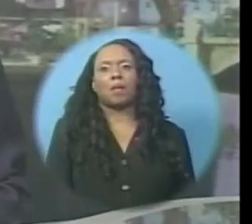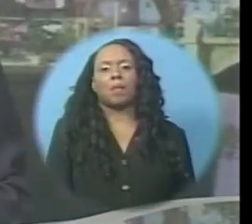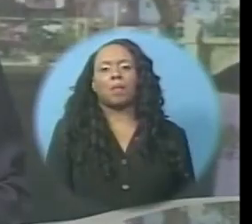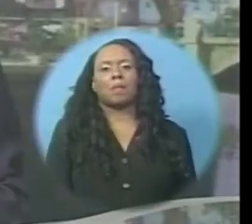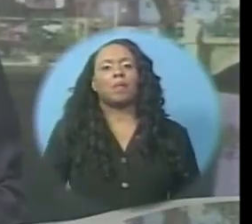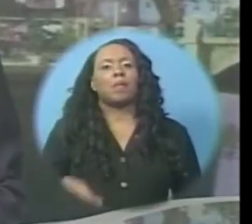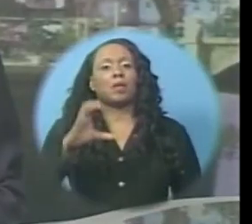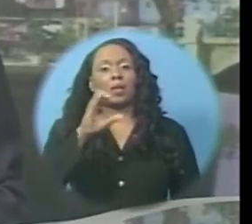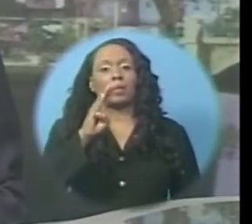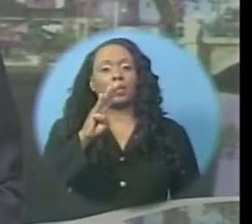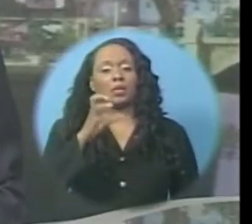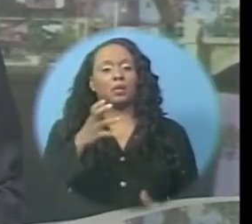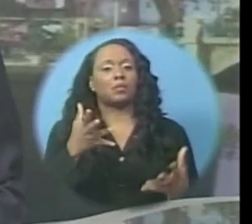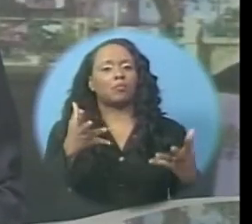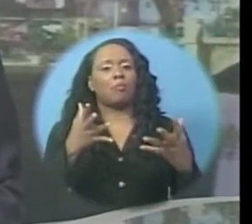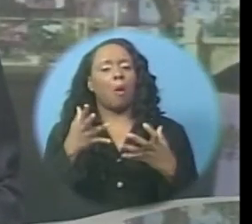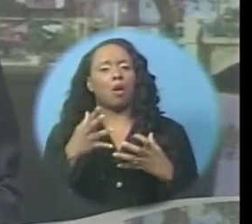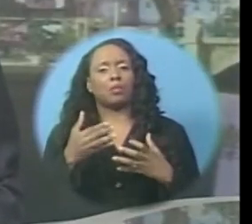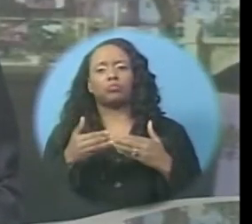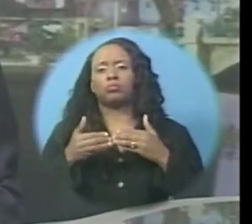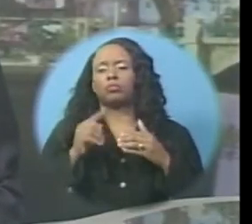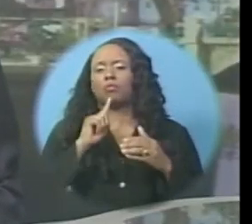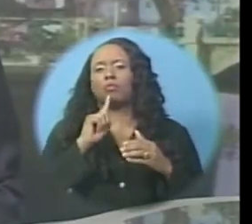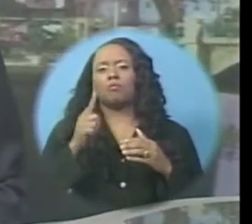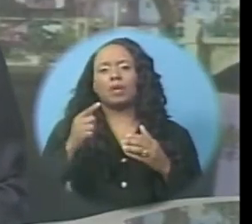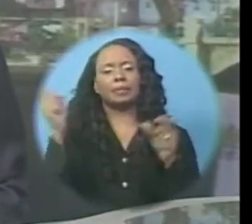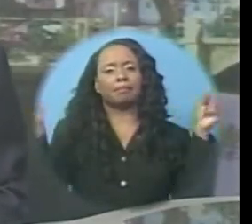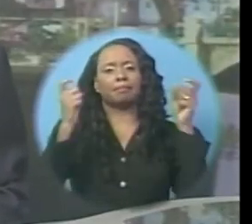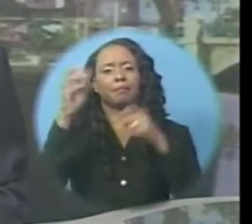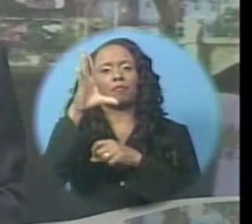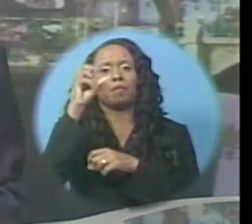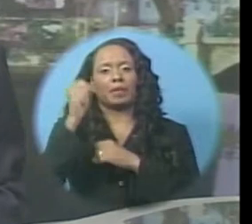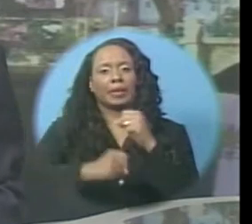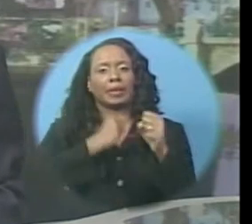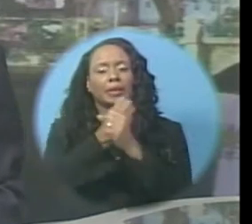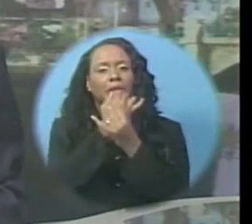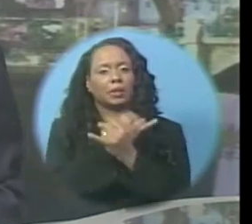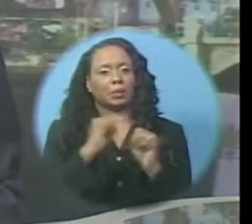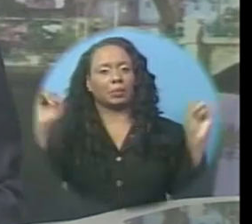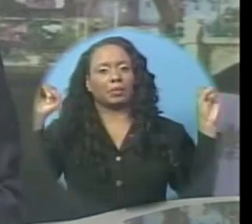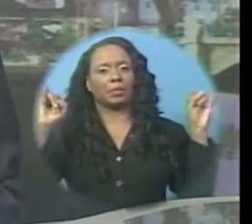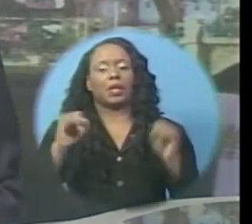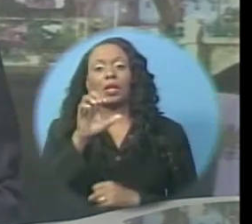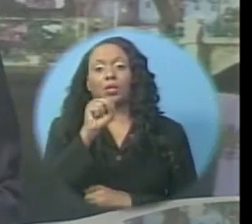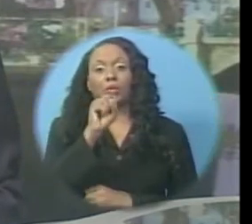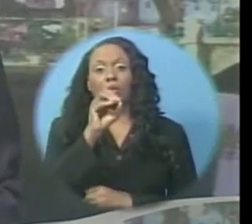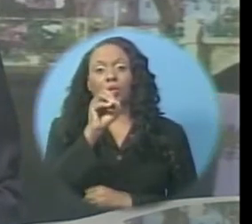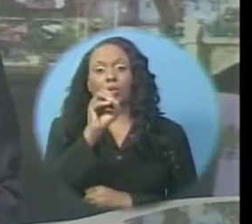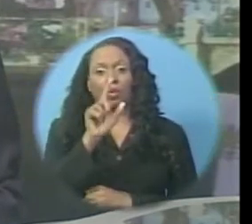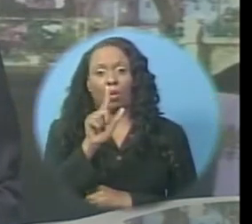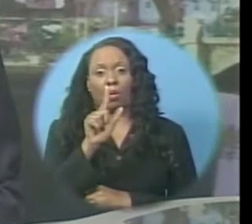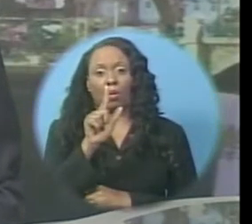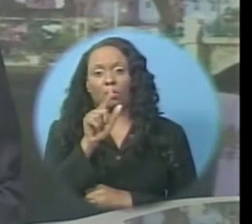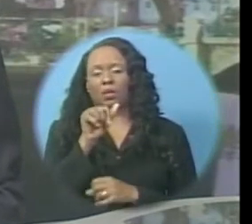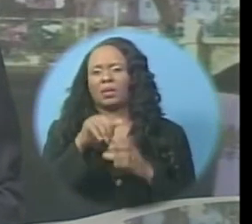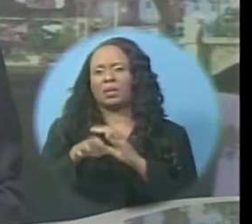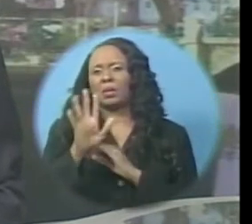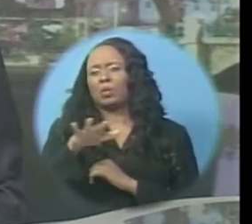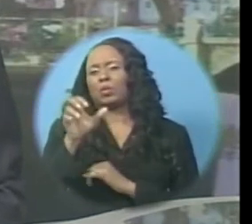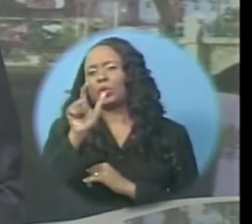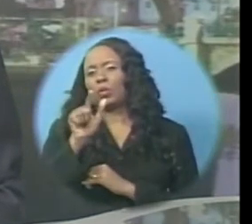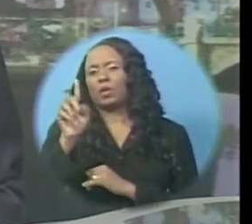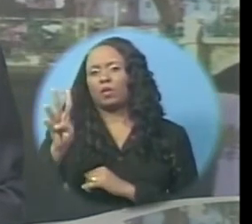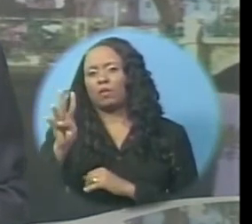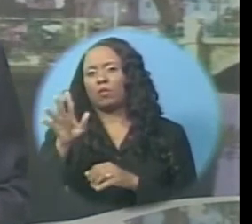Barbados's 50th anniversary of independence celebrations. Mr. Prescott says Sol, which operates in almost 24 territories,